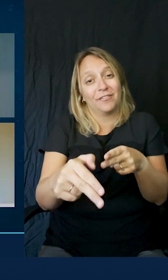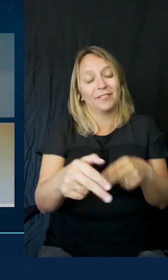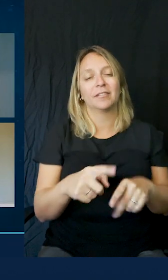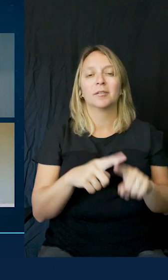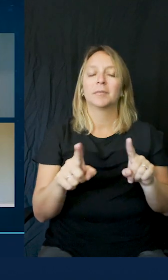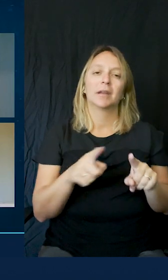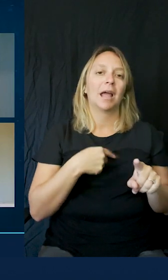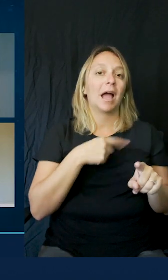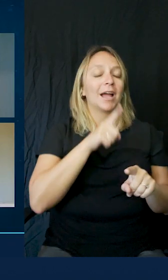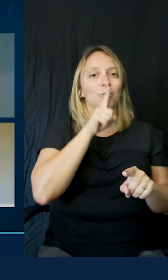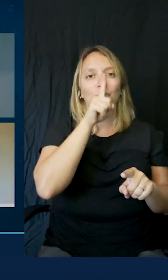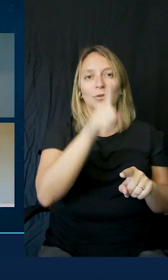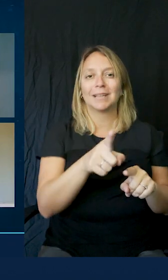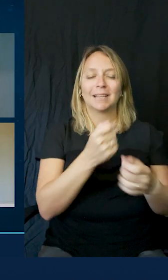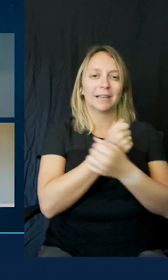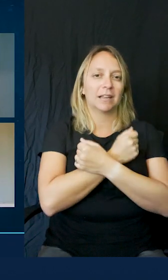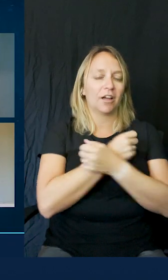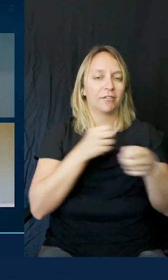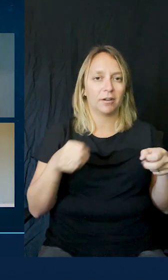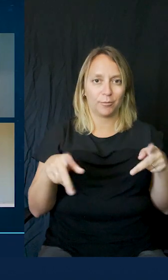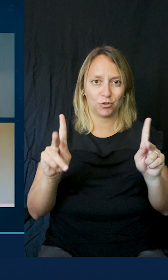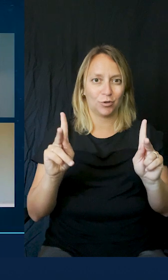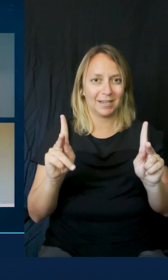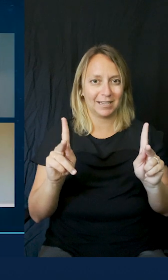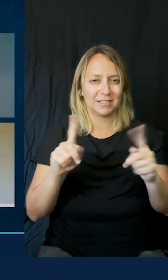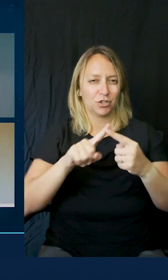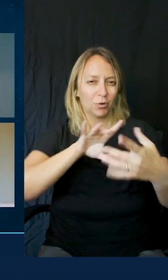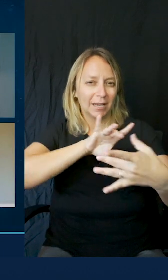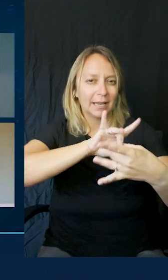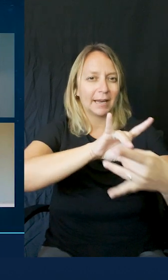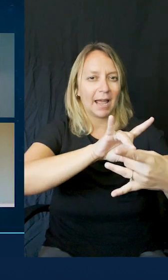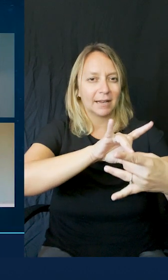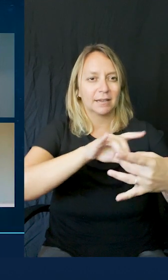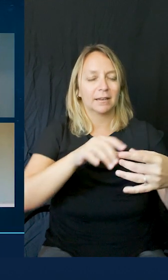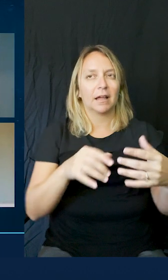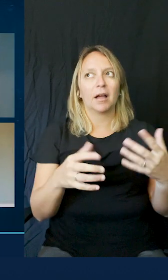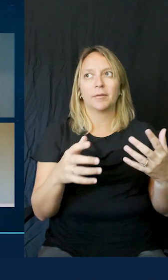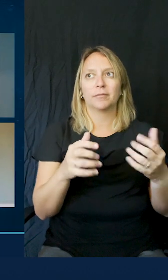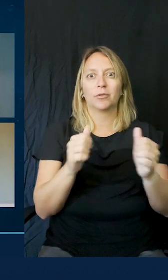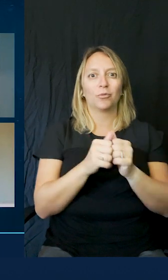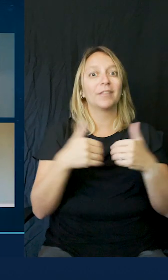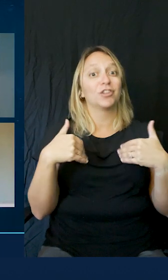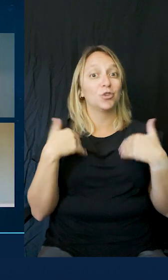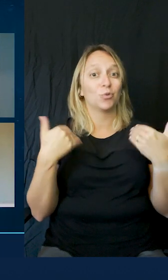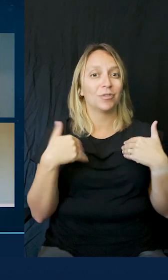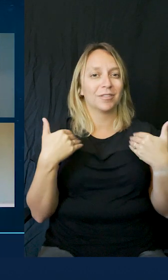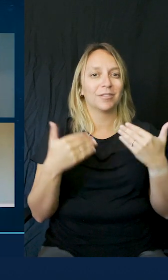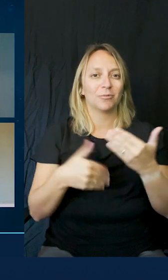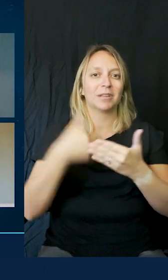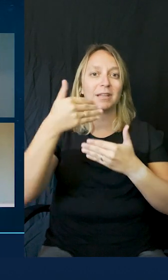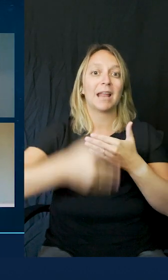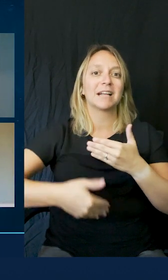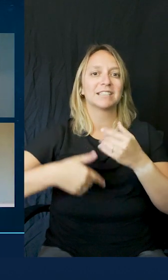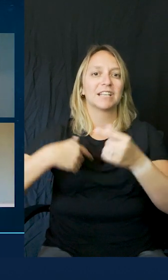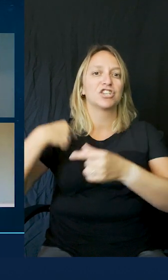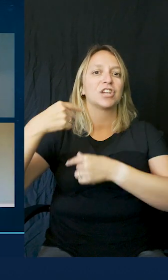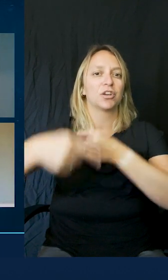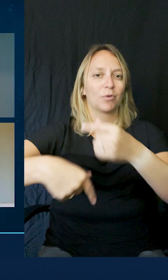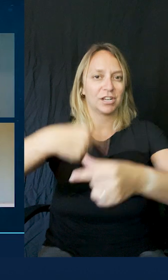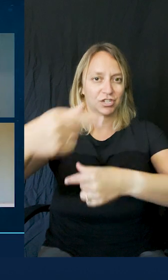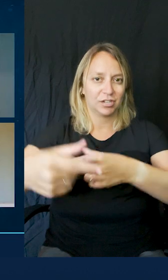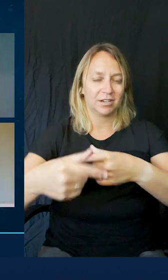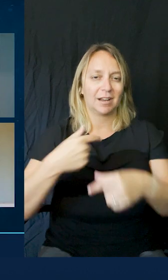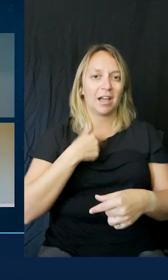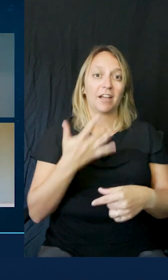I really love opportunities to connect with, particularly with the youth, with the next generation. I